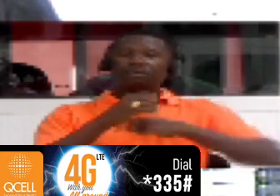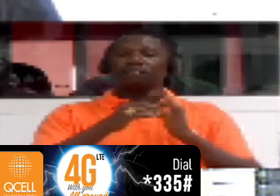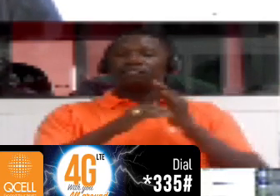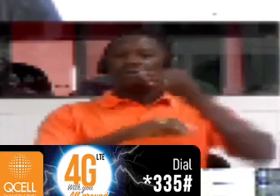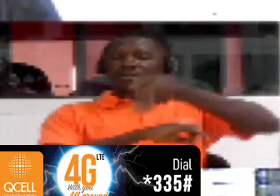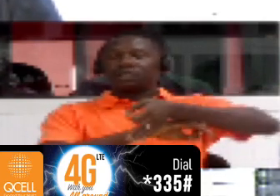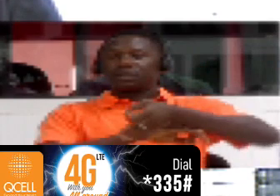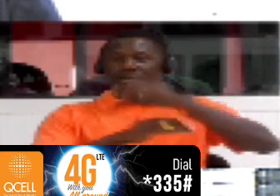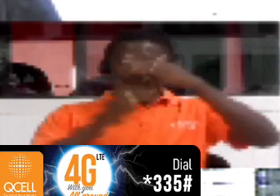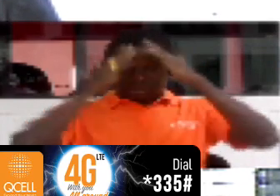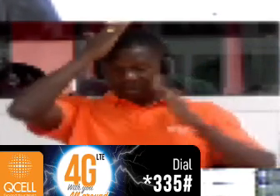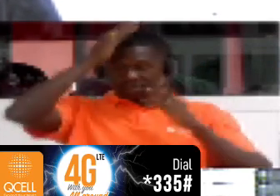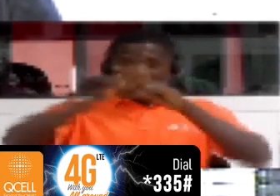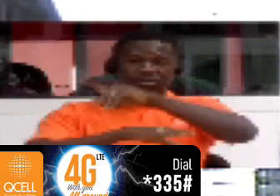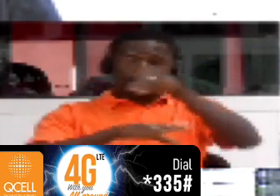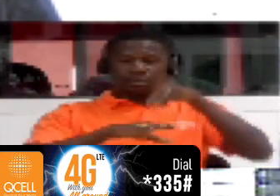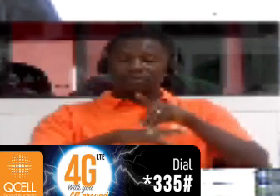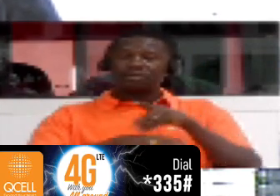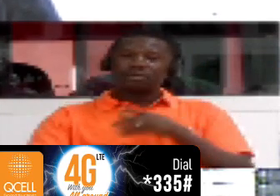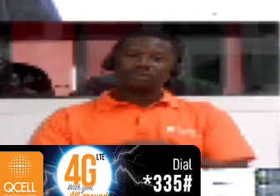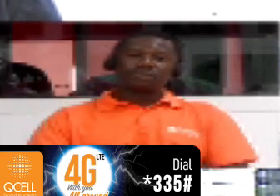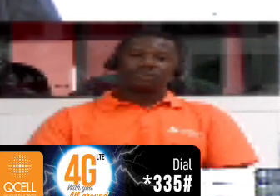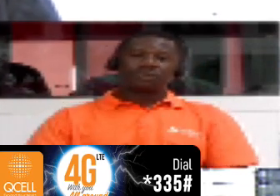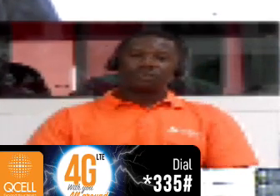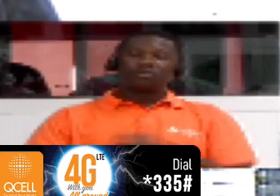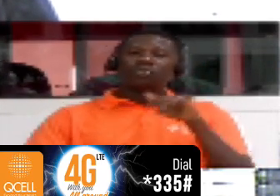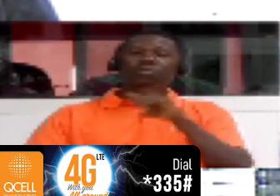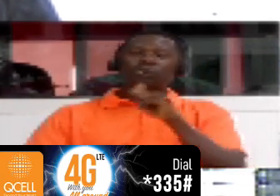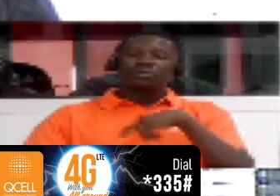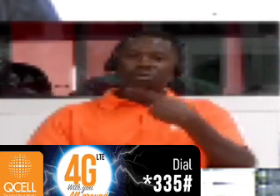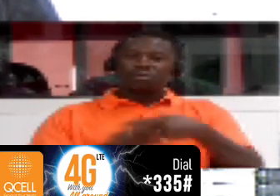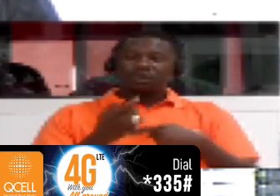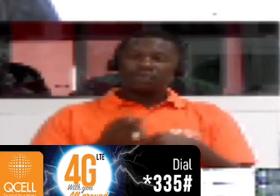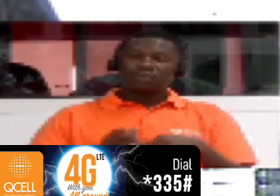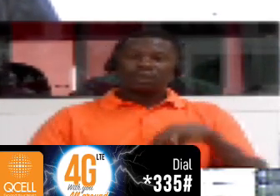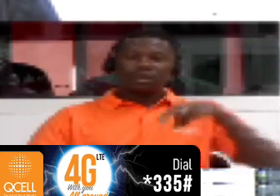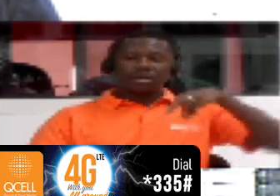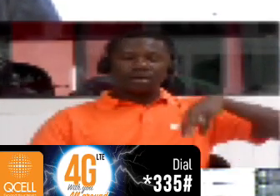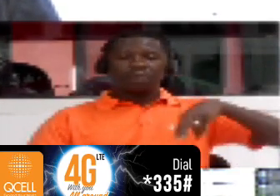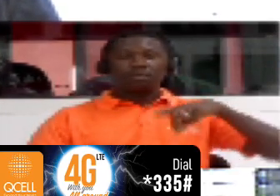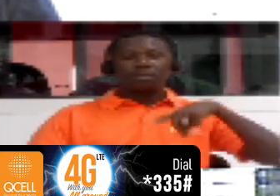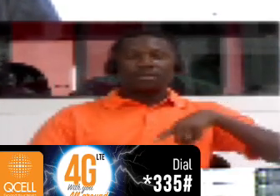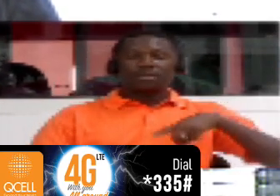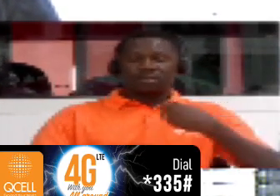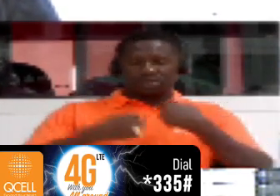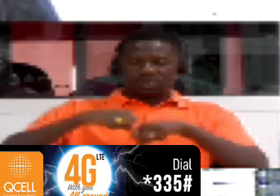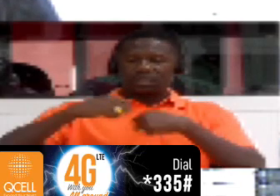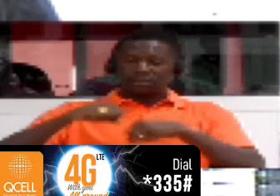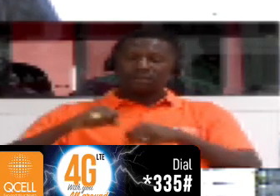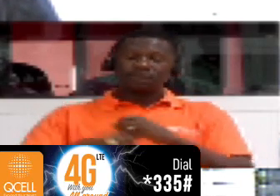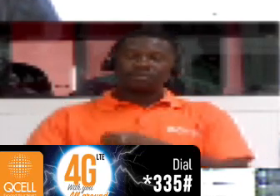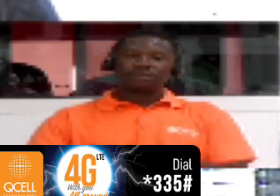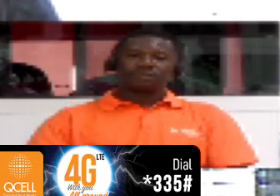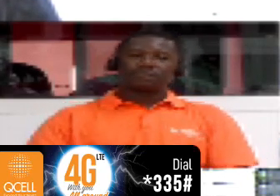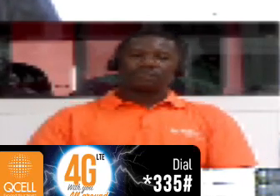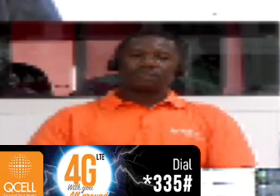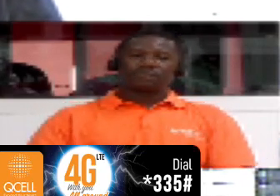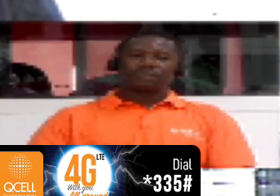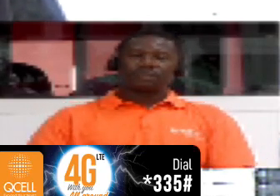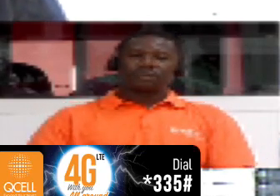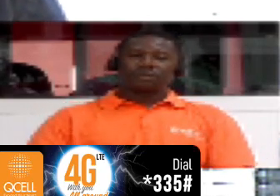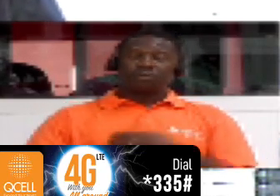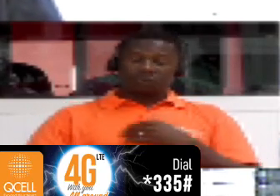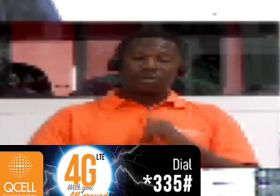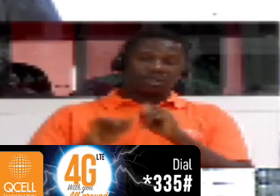Fajara. Military police training. Which was military police training. Narataje anatake confinement or